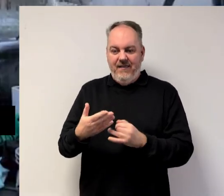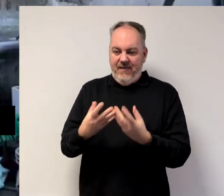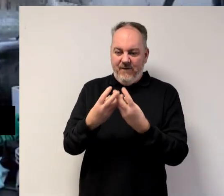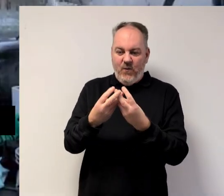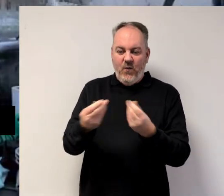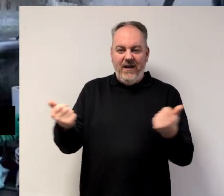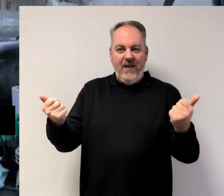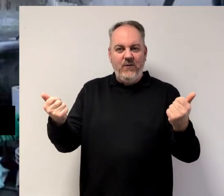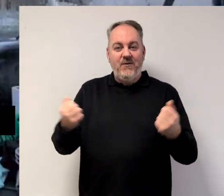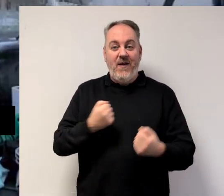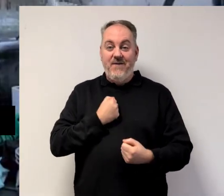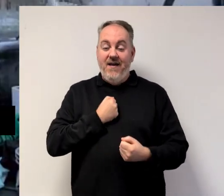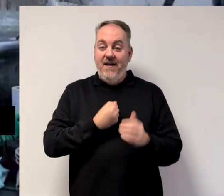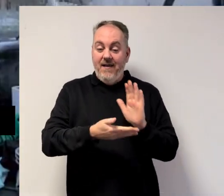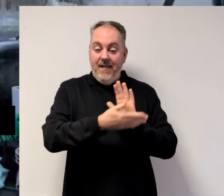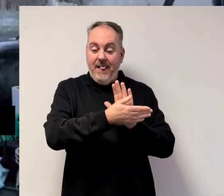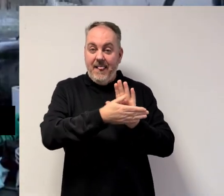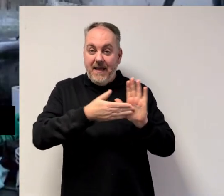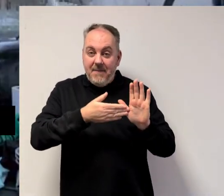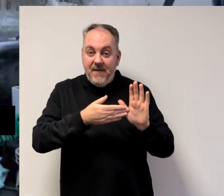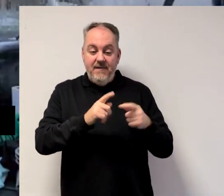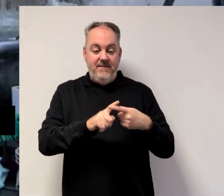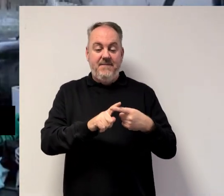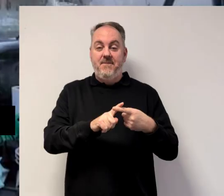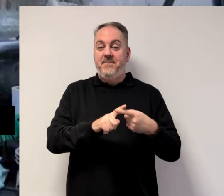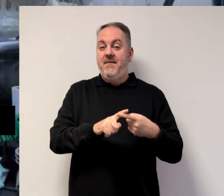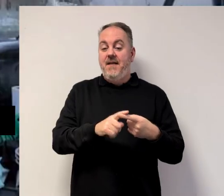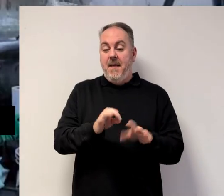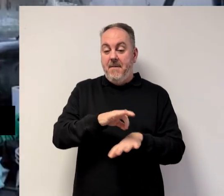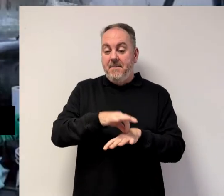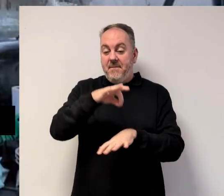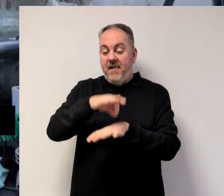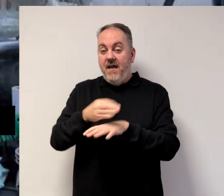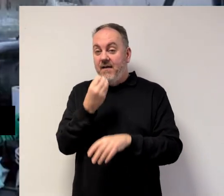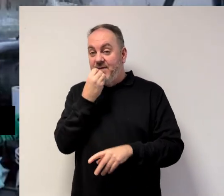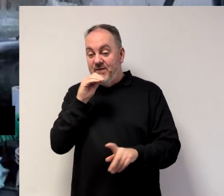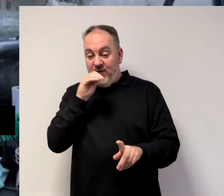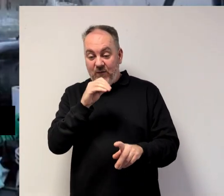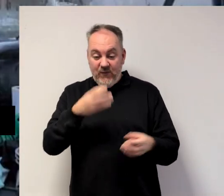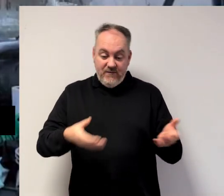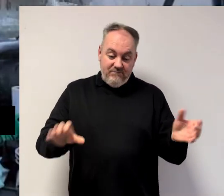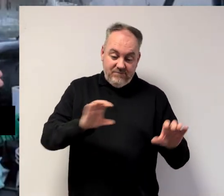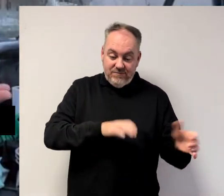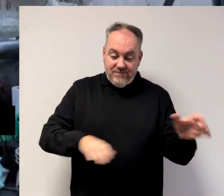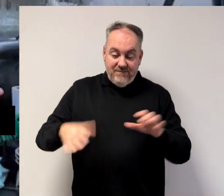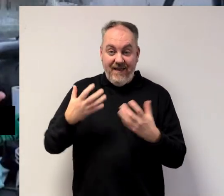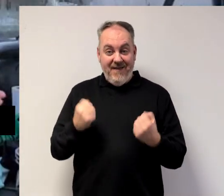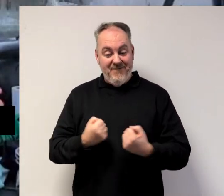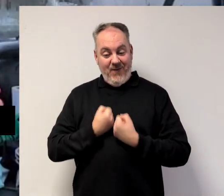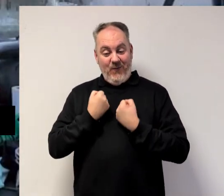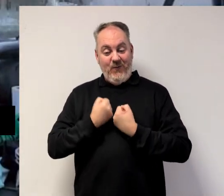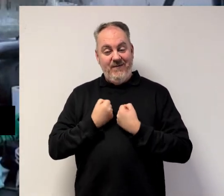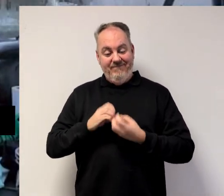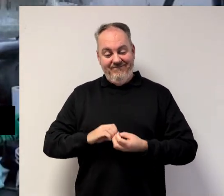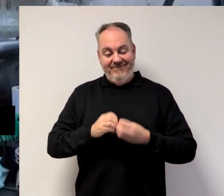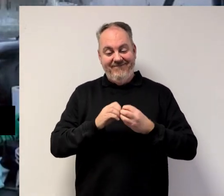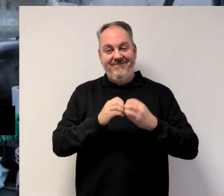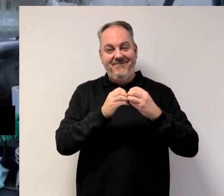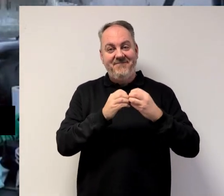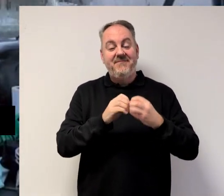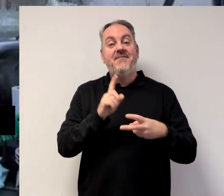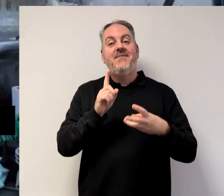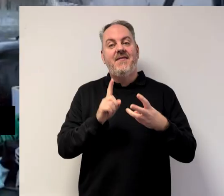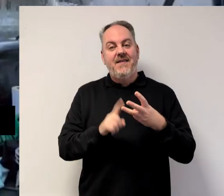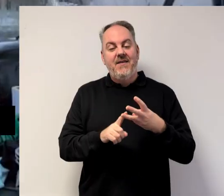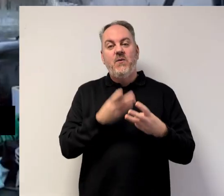food. we use Remen rock dust. We buy